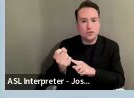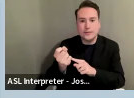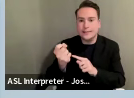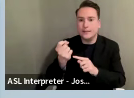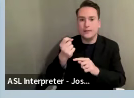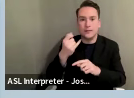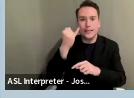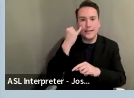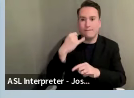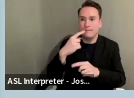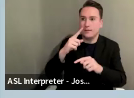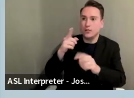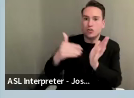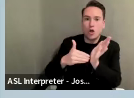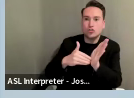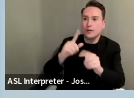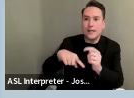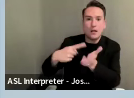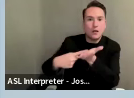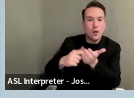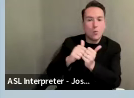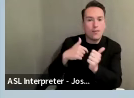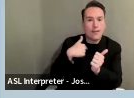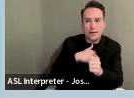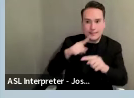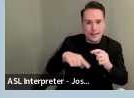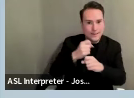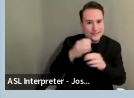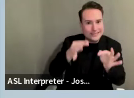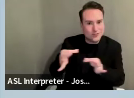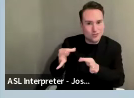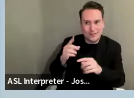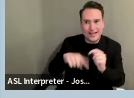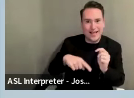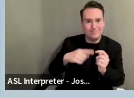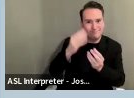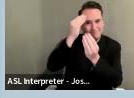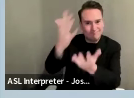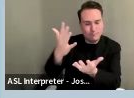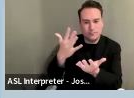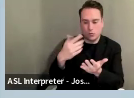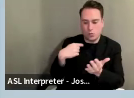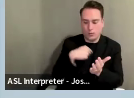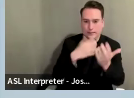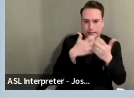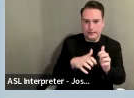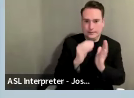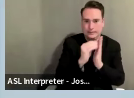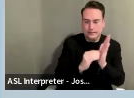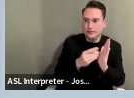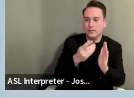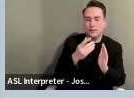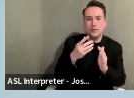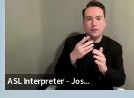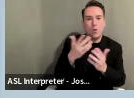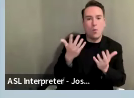appropriately speak with us. We prepare the documents now to pass on our assets and determine guardianships when